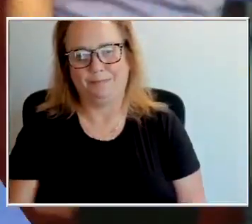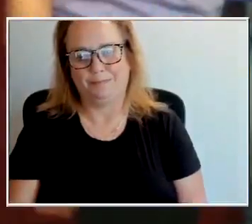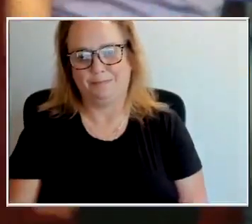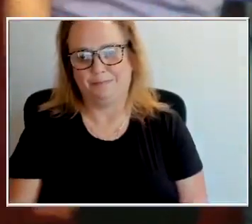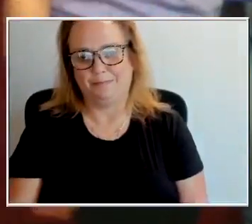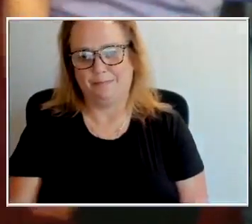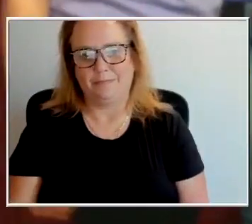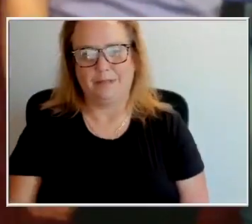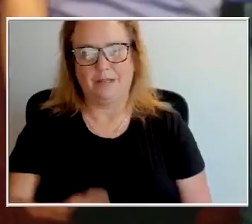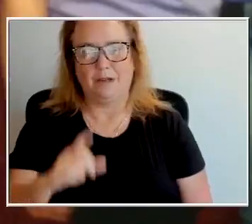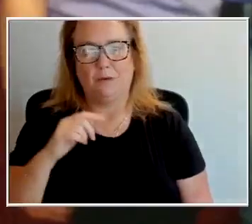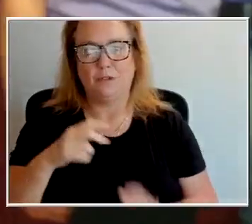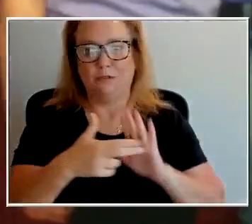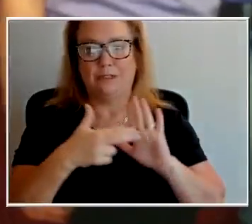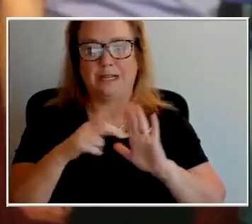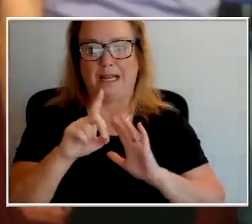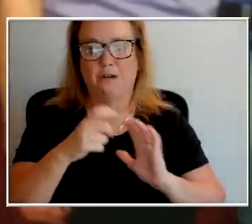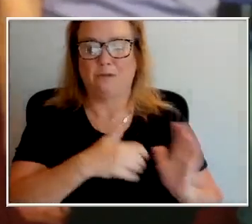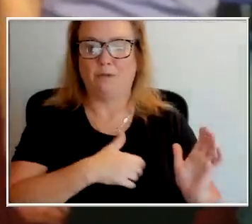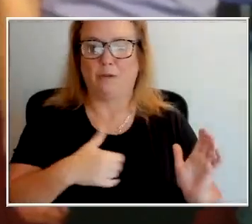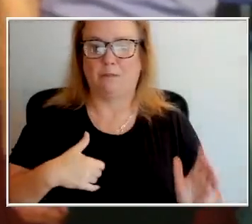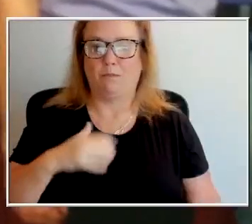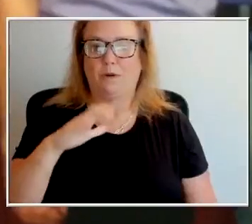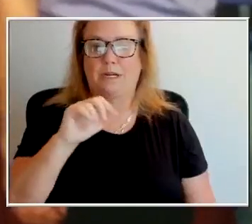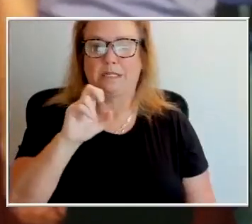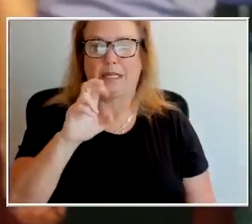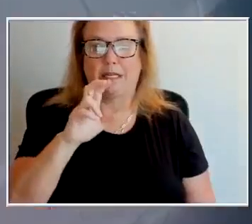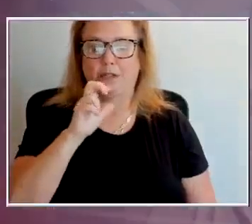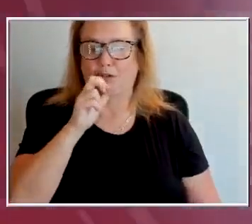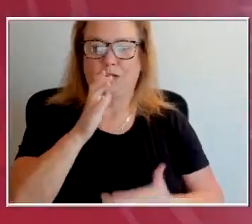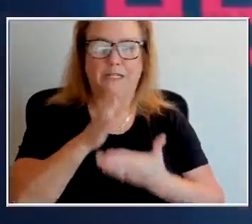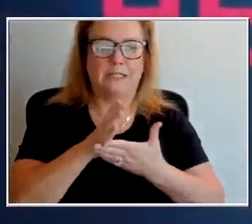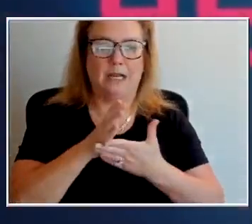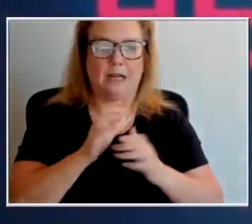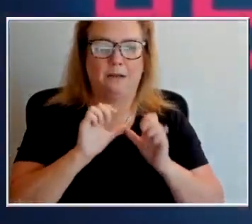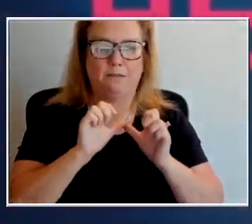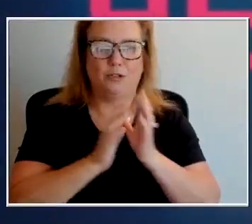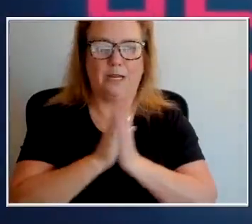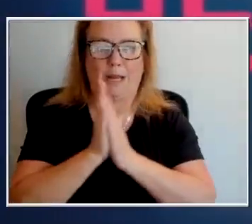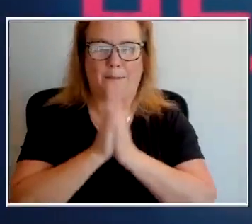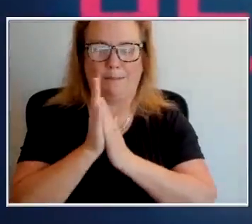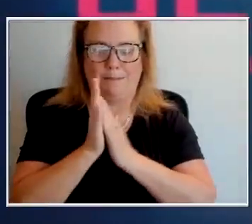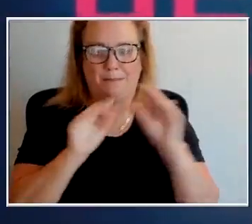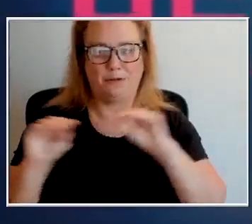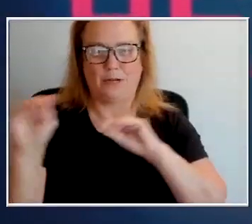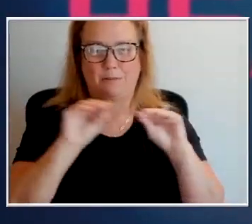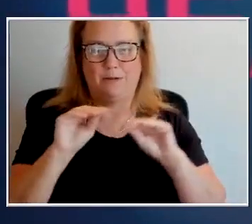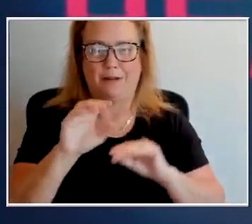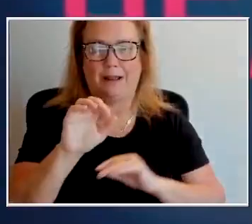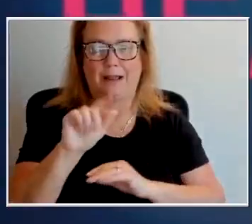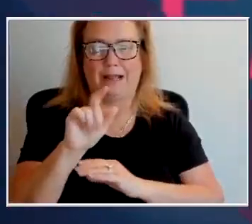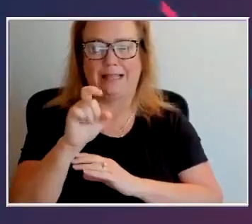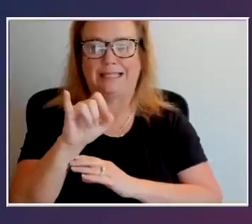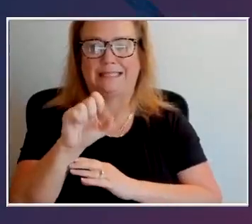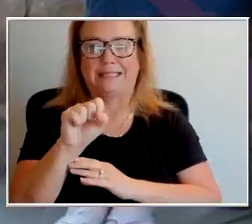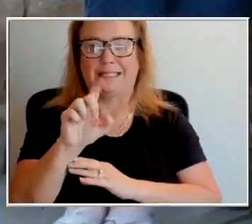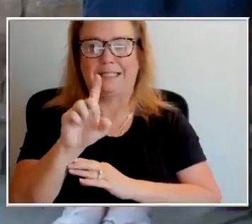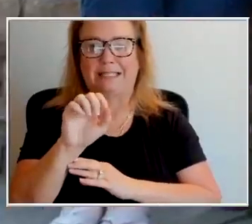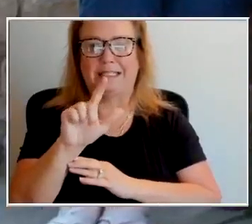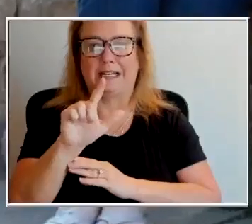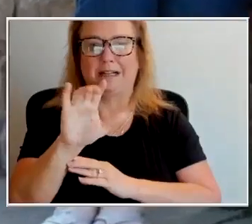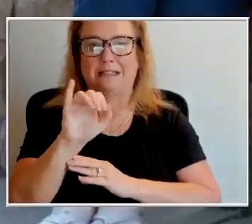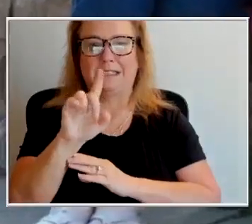When she was diagnosed with breast cancer, she didn't slow down, she got moving. I'm Alexis Del Cid. On the next All Things Heart,